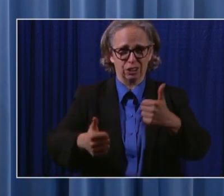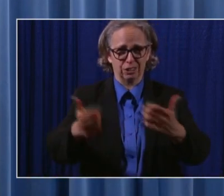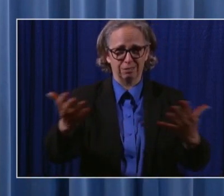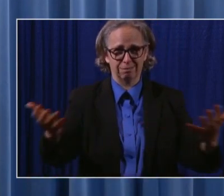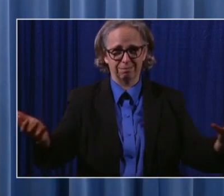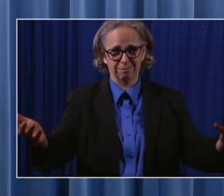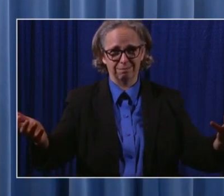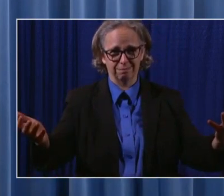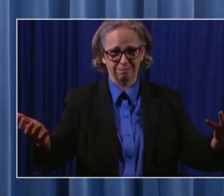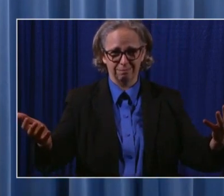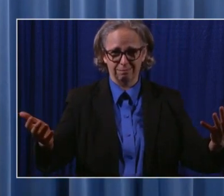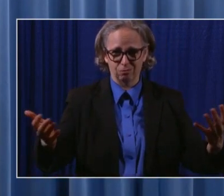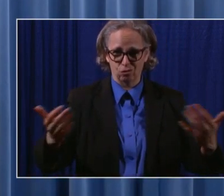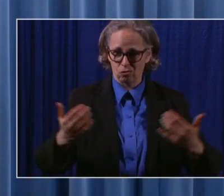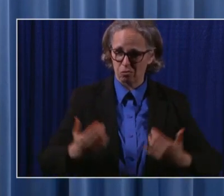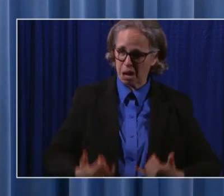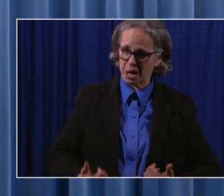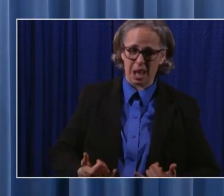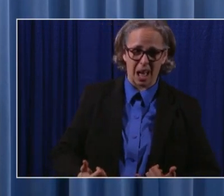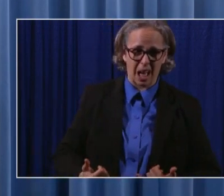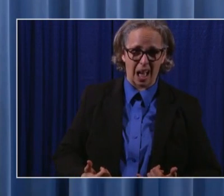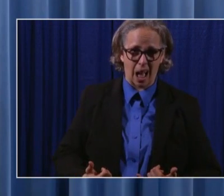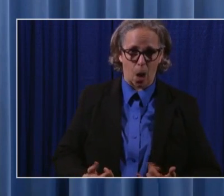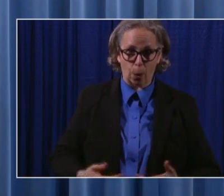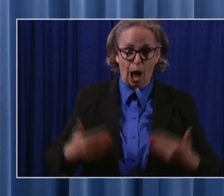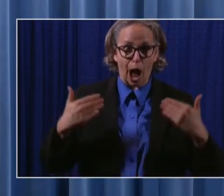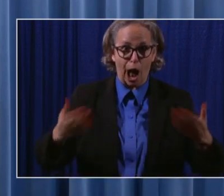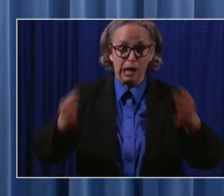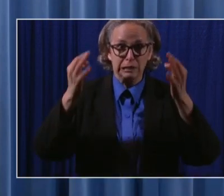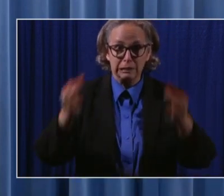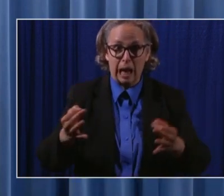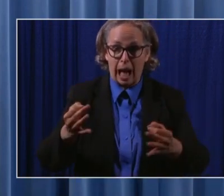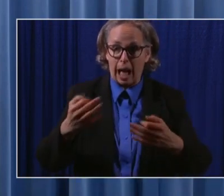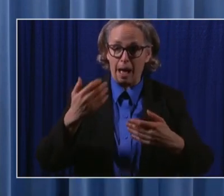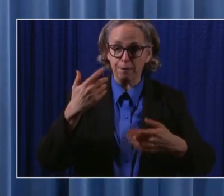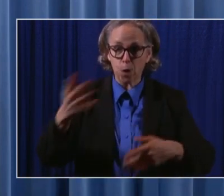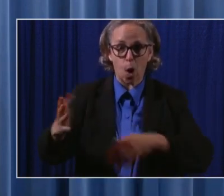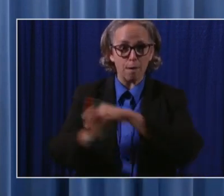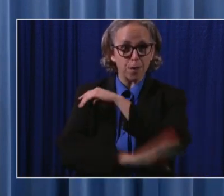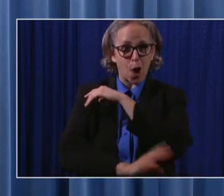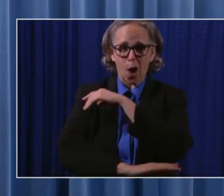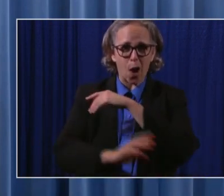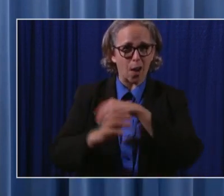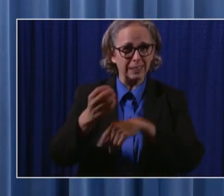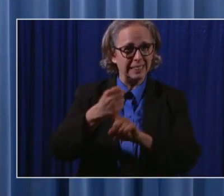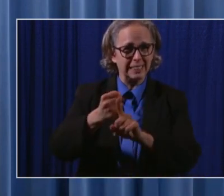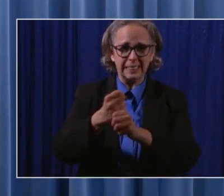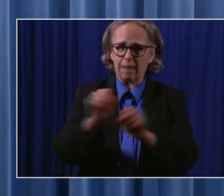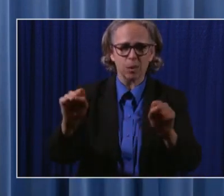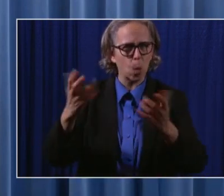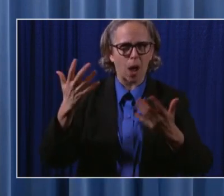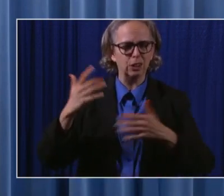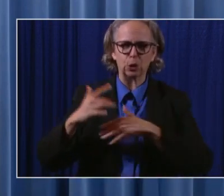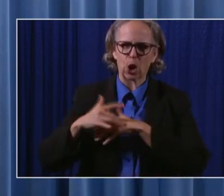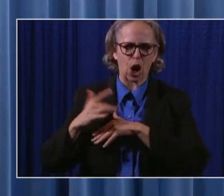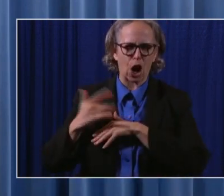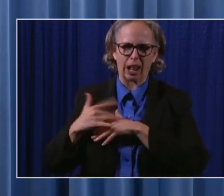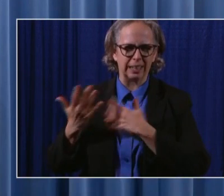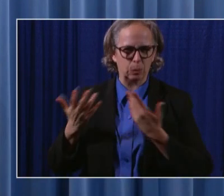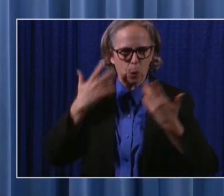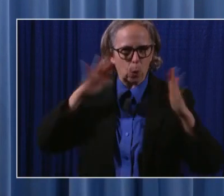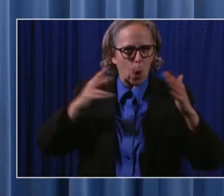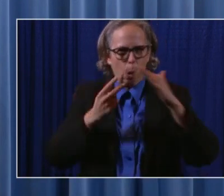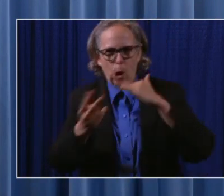too early, frankly, to determine what is safe. It's too early to determine whether putting